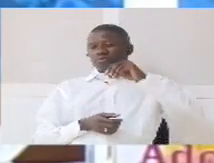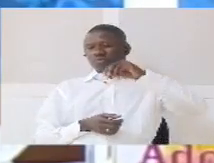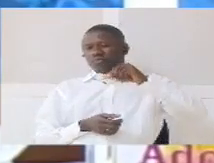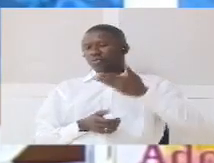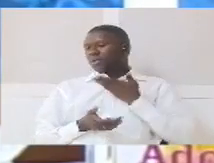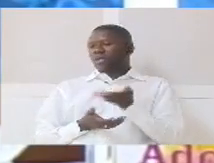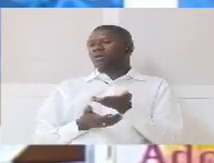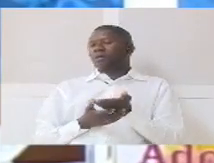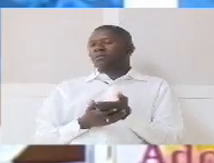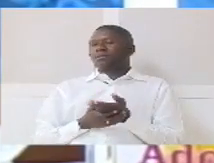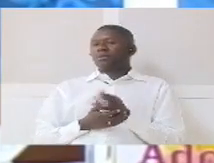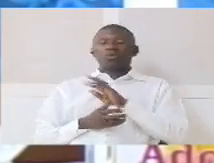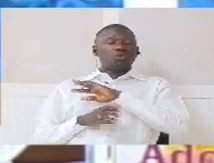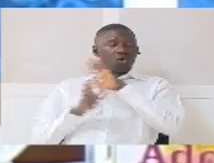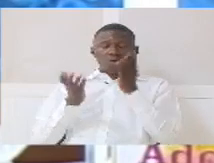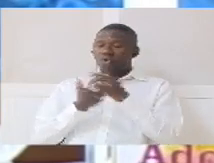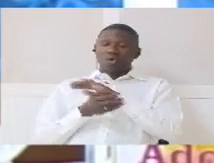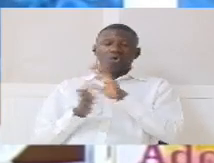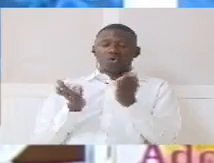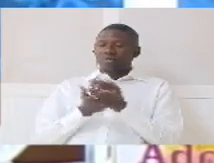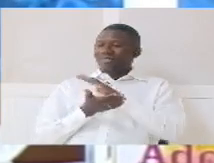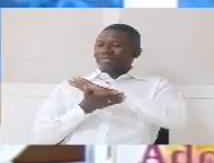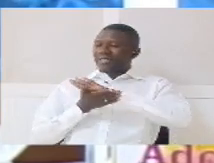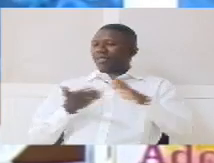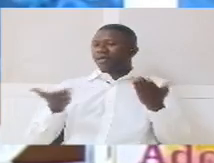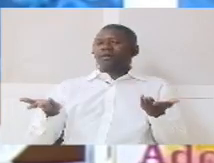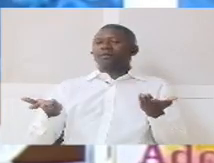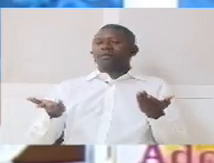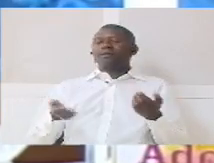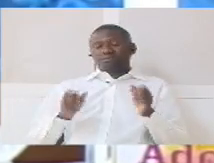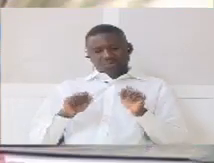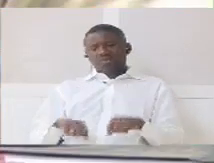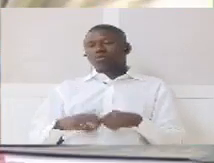because of the coup is pounded by men, the separation